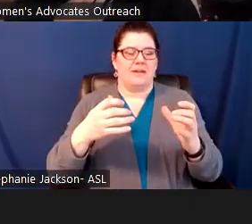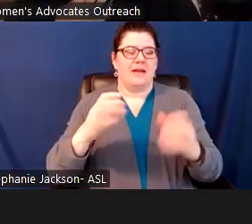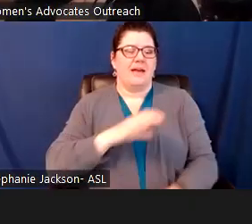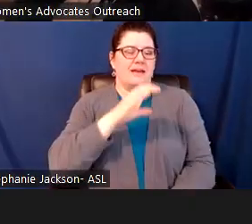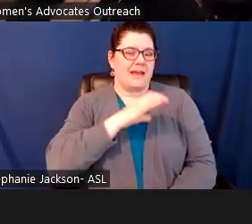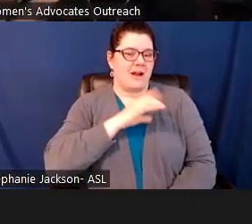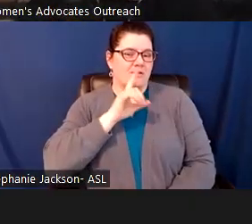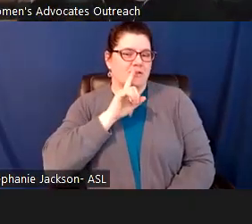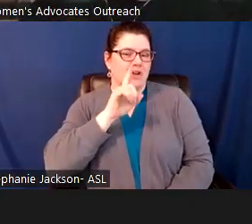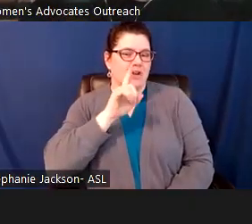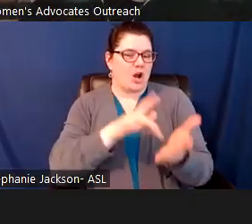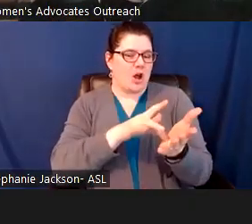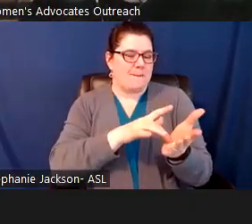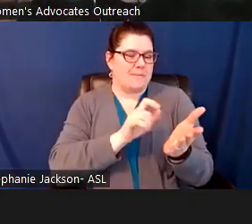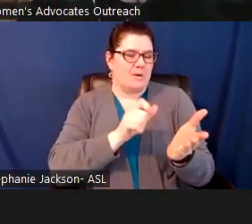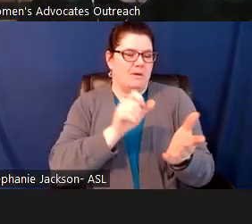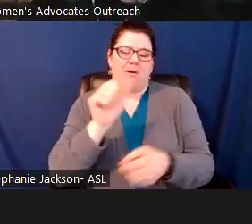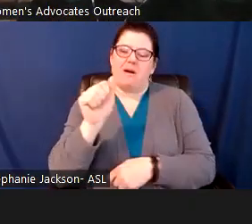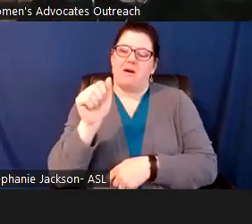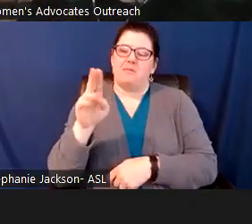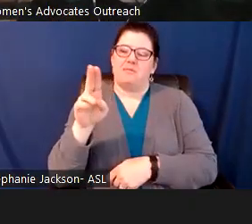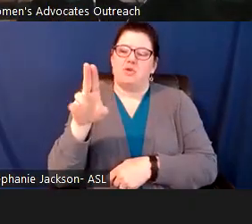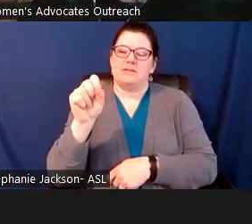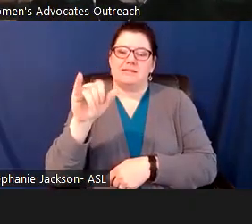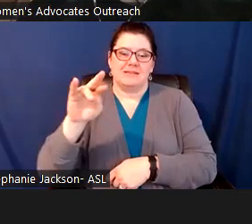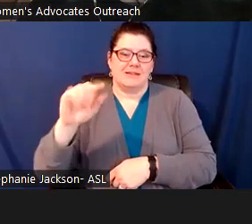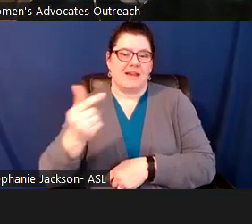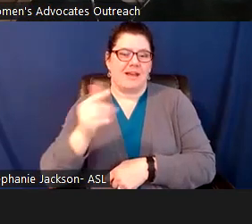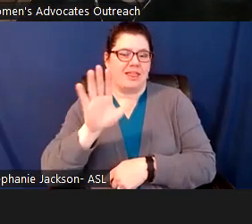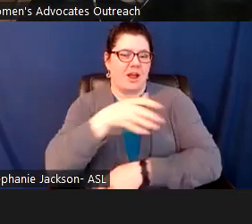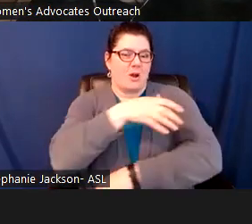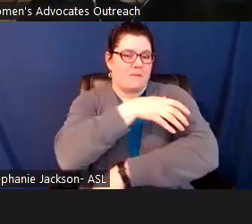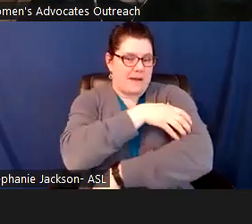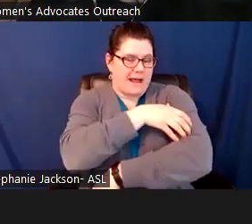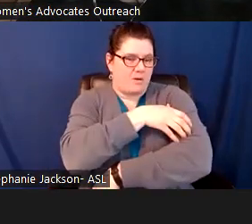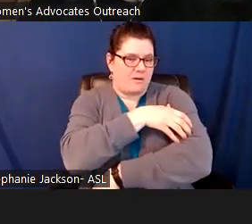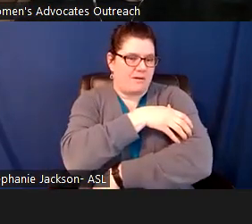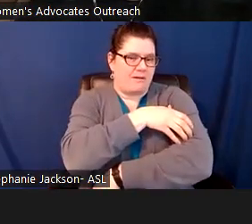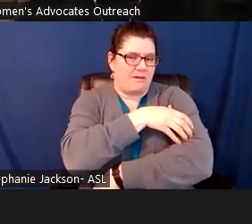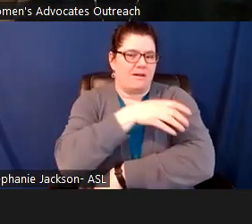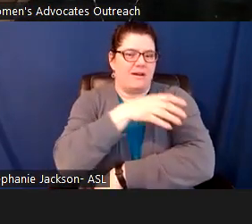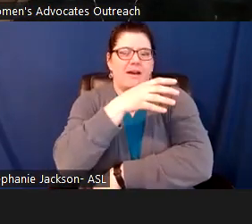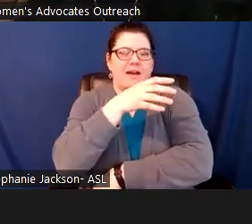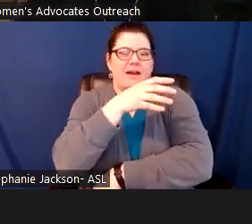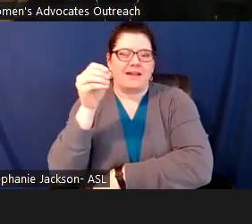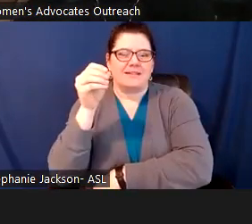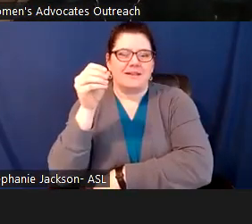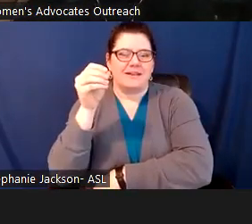their power and therefore abusing other people in order to get what they want.